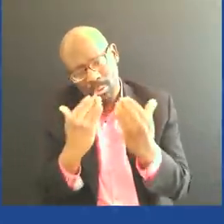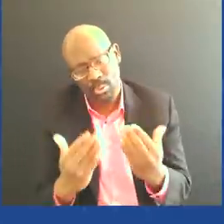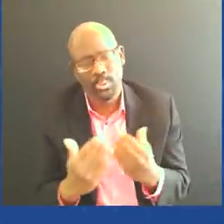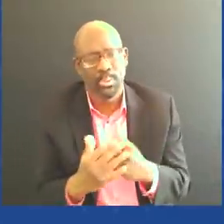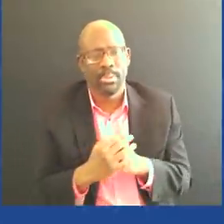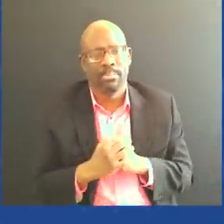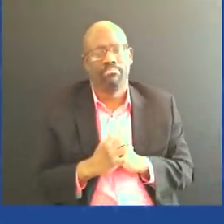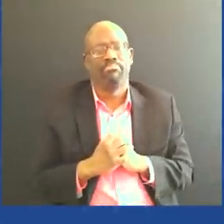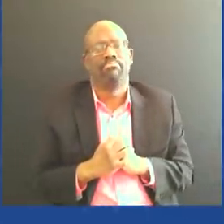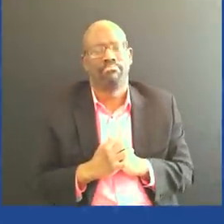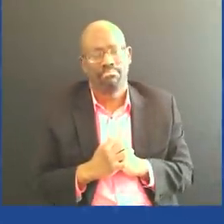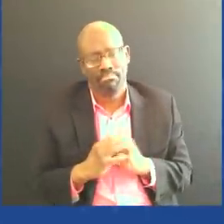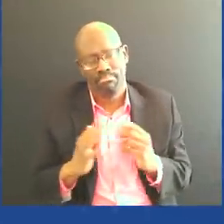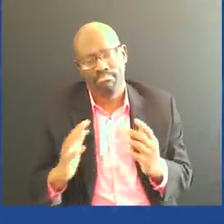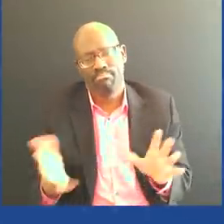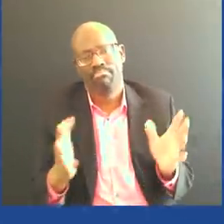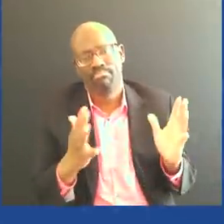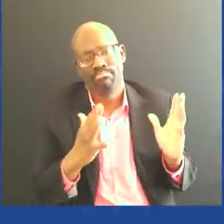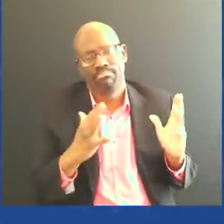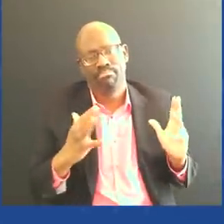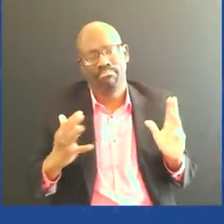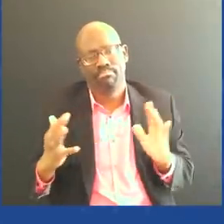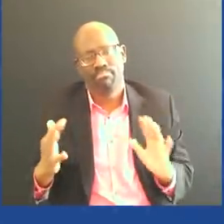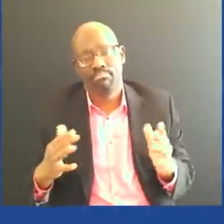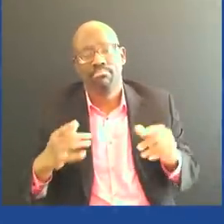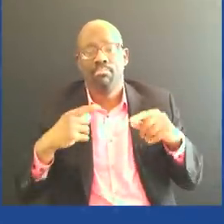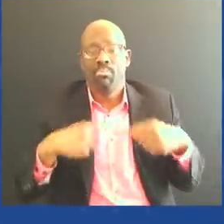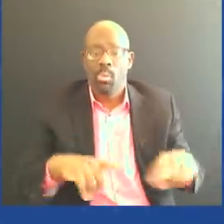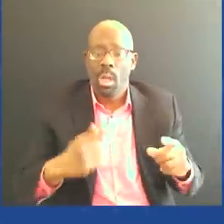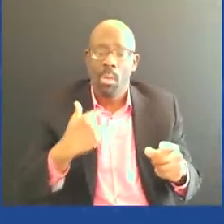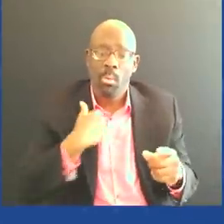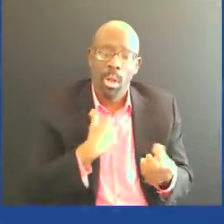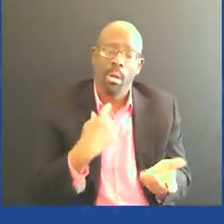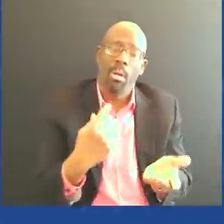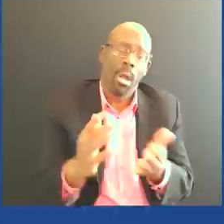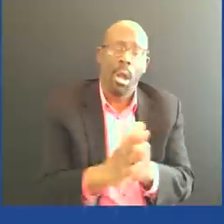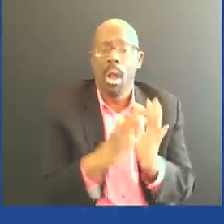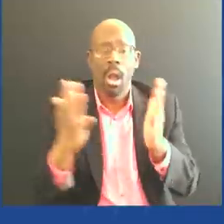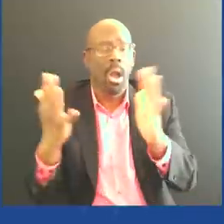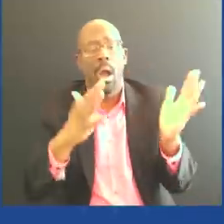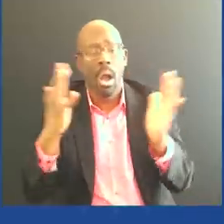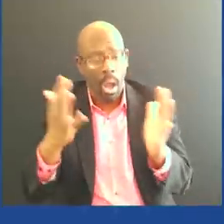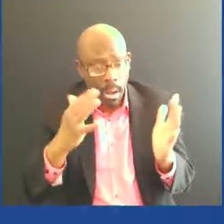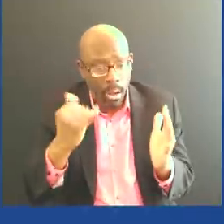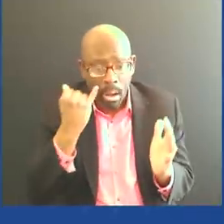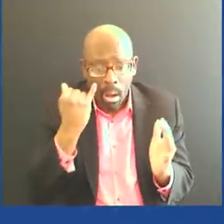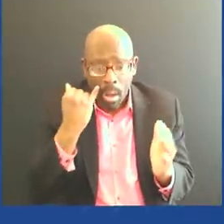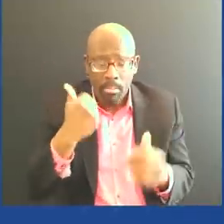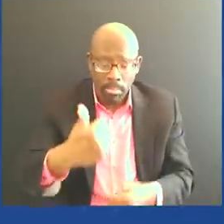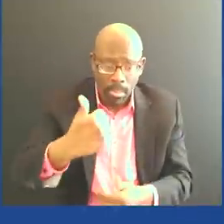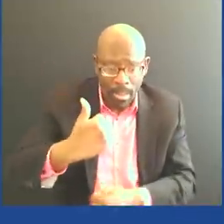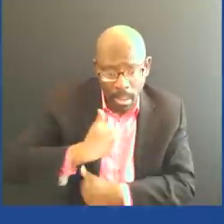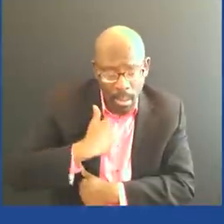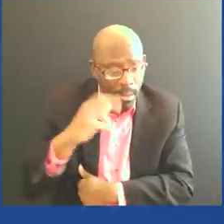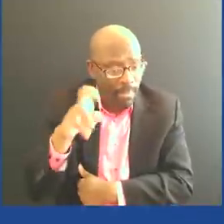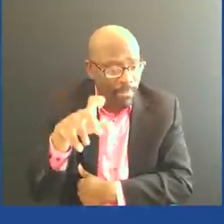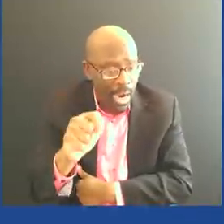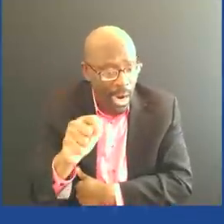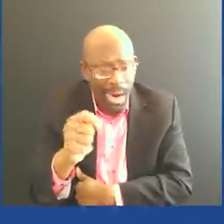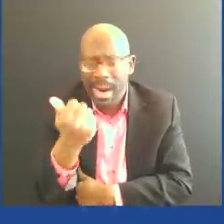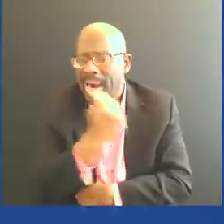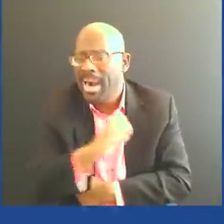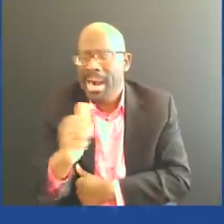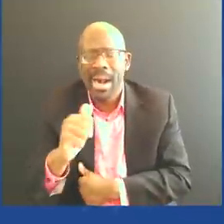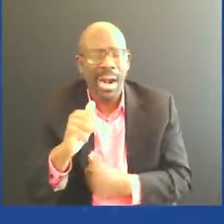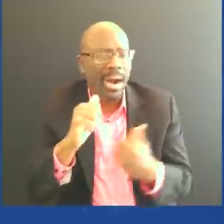And while we're at it, if you're a veteran of the military service or serving today in any branch of our armed forces in this country, on your feet, please.